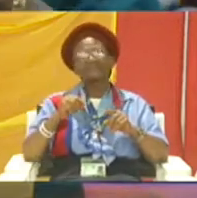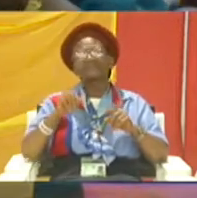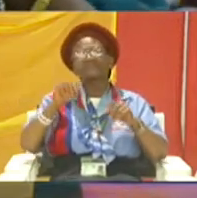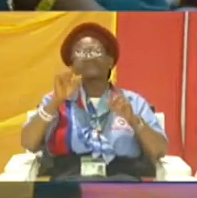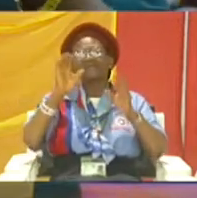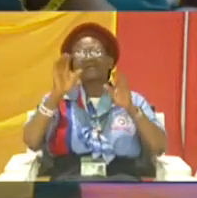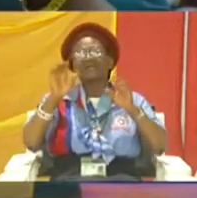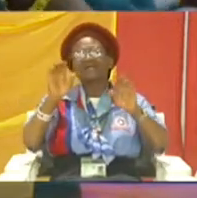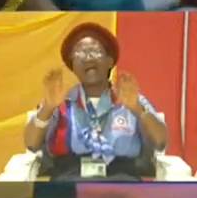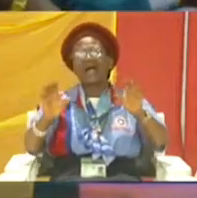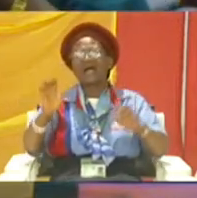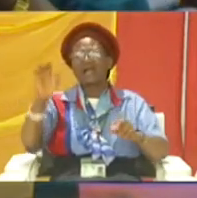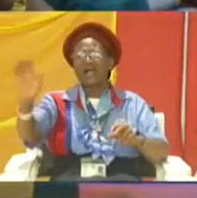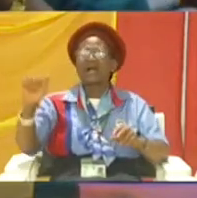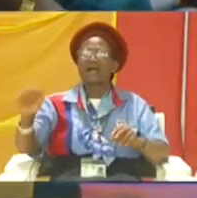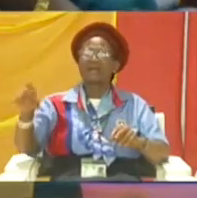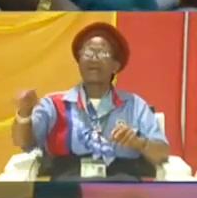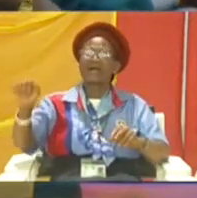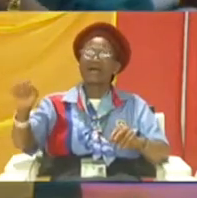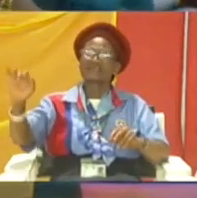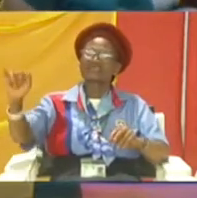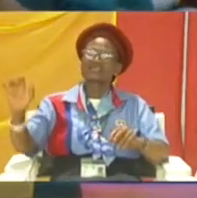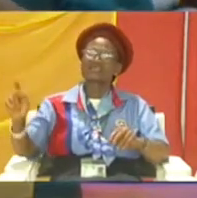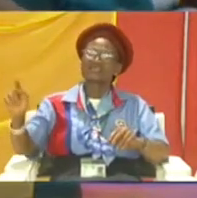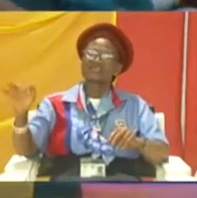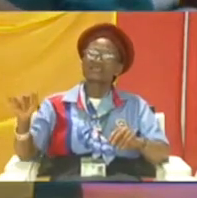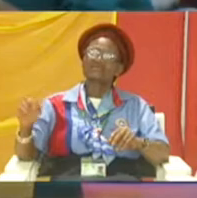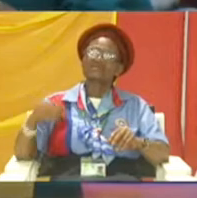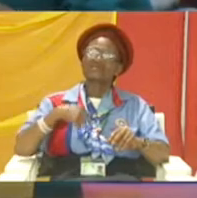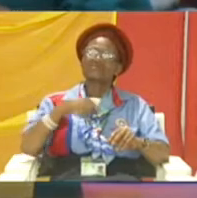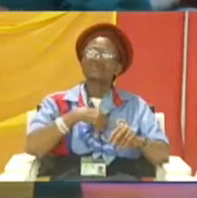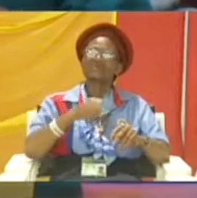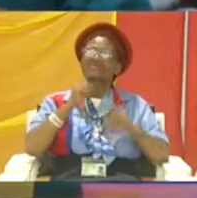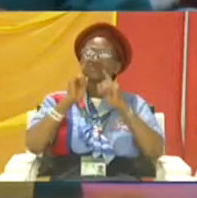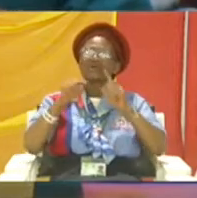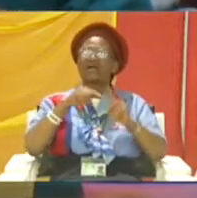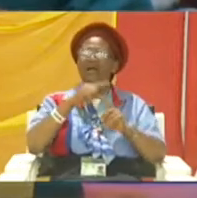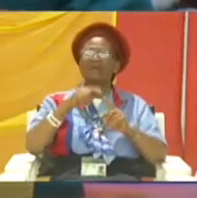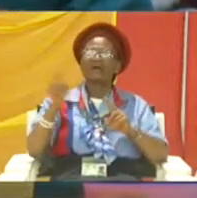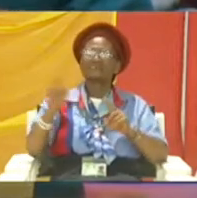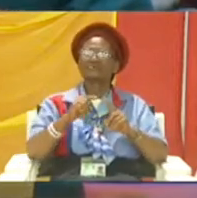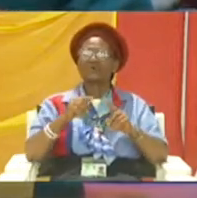na. We're talking about your emotions. Nso nipa ti